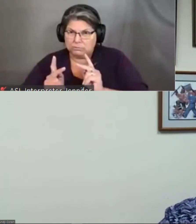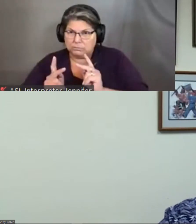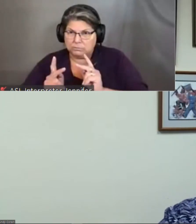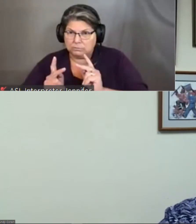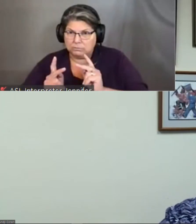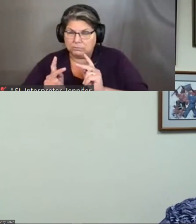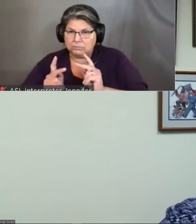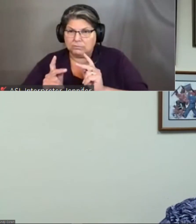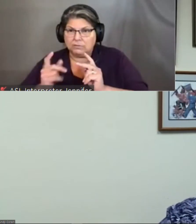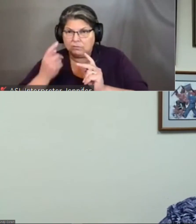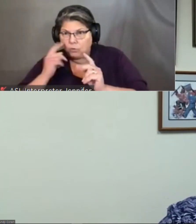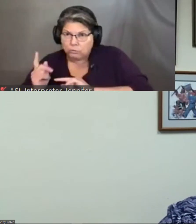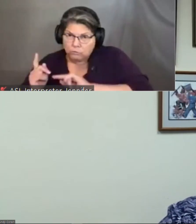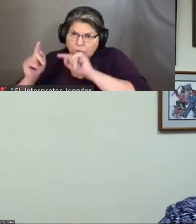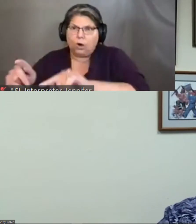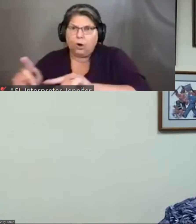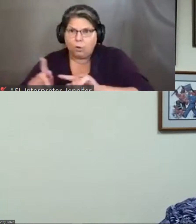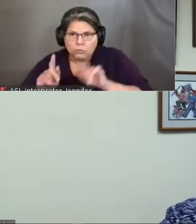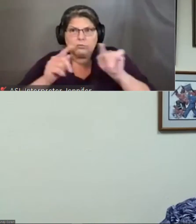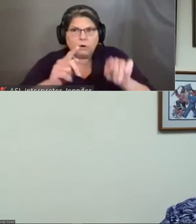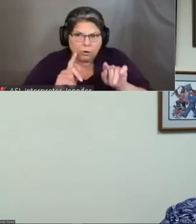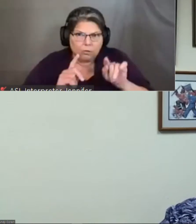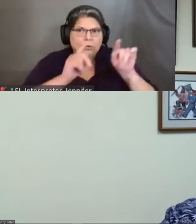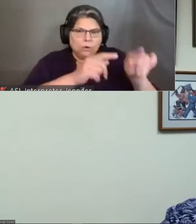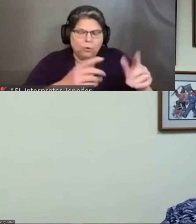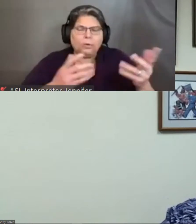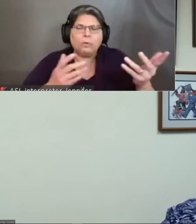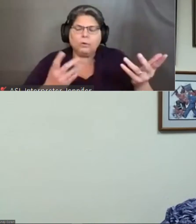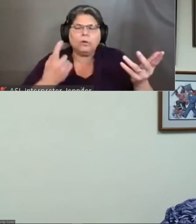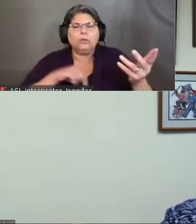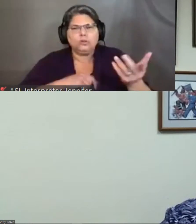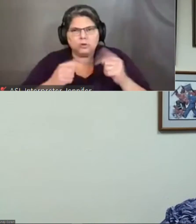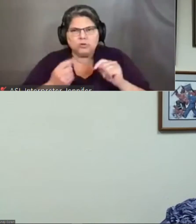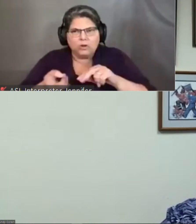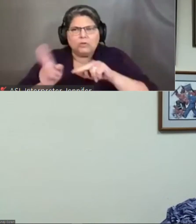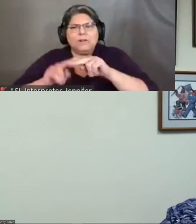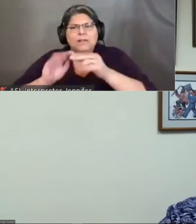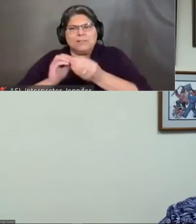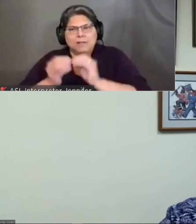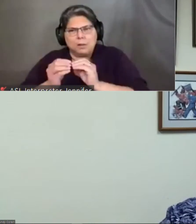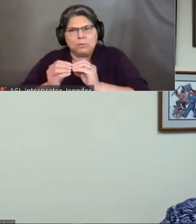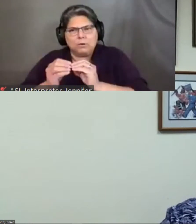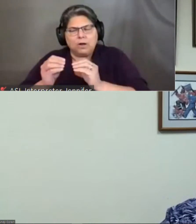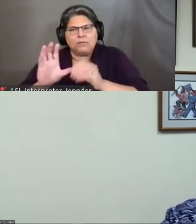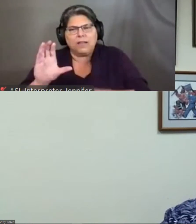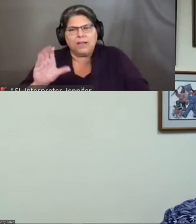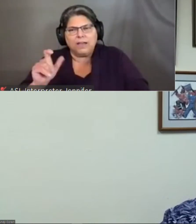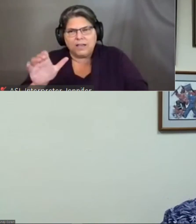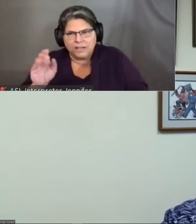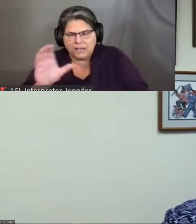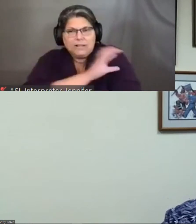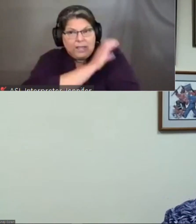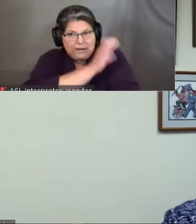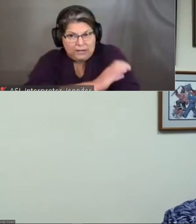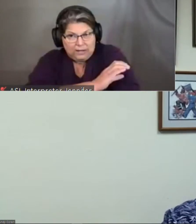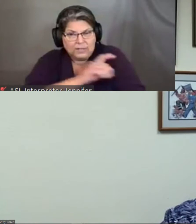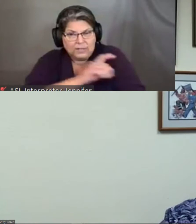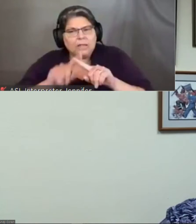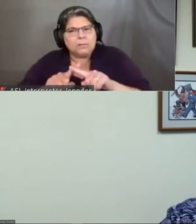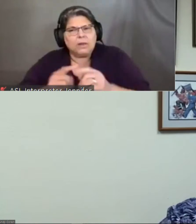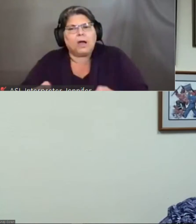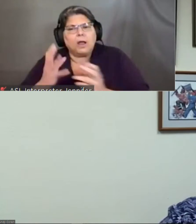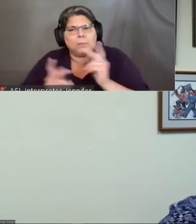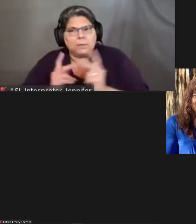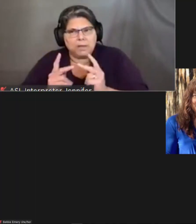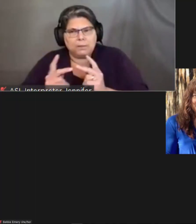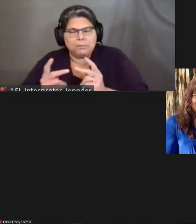that clinic opens. And so what we're doing is we're increasing the numbers of clinics based on the numbers of people